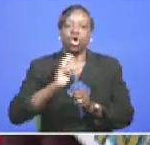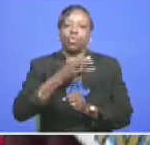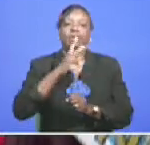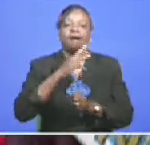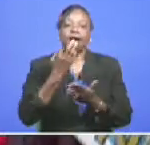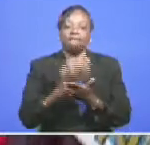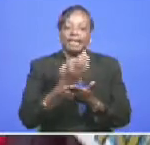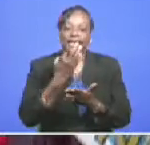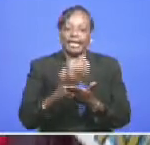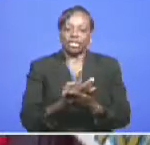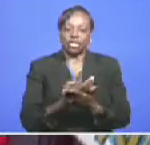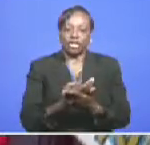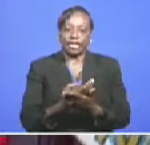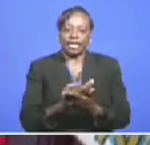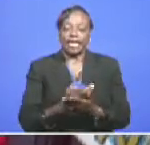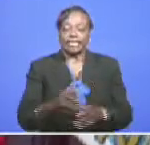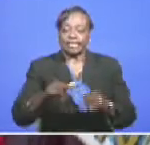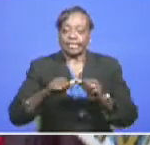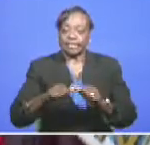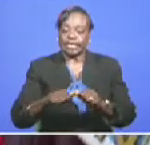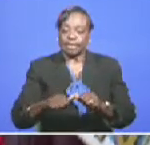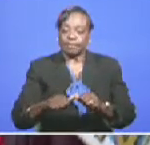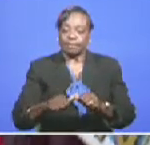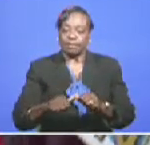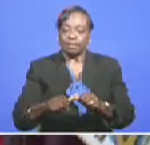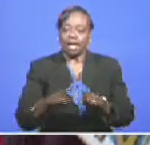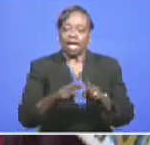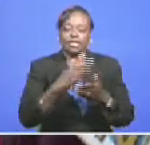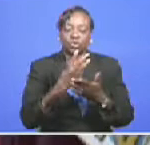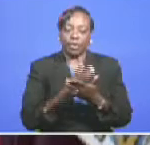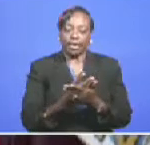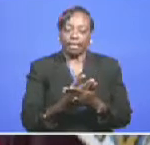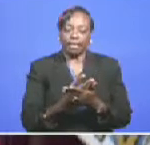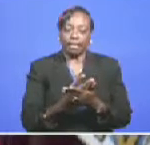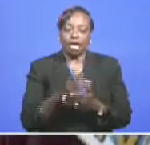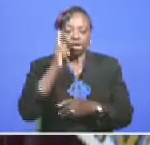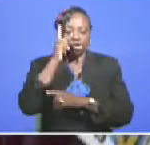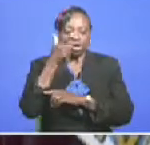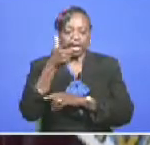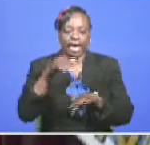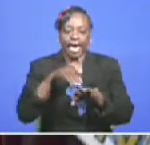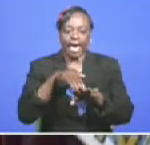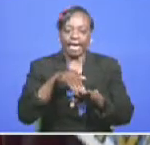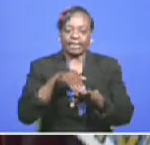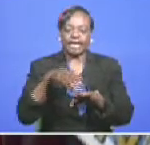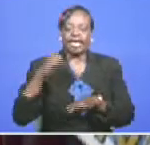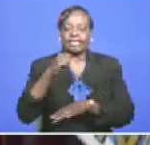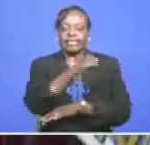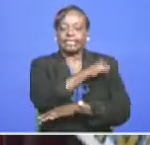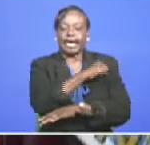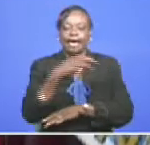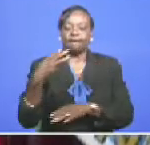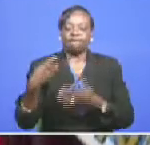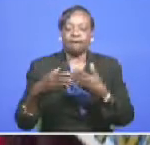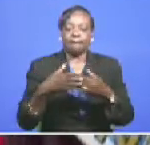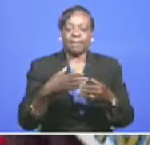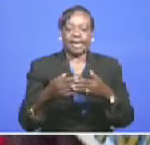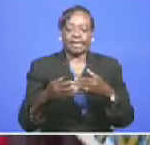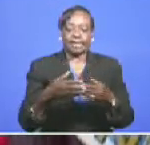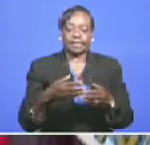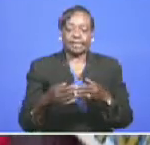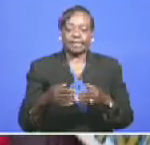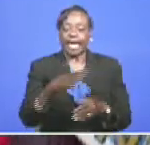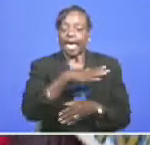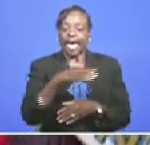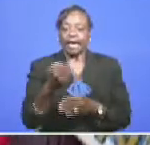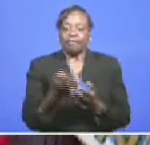financially sustainable as well. And looking also at staff matters, but